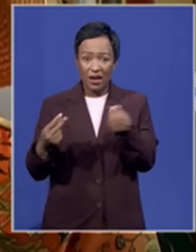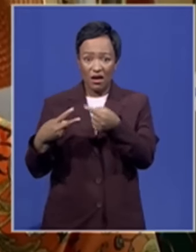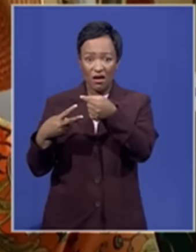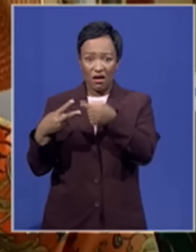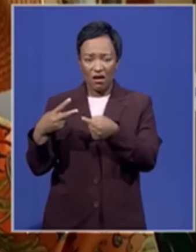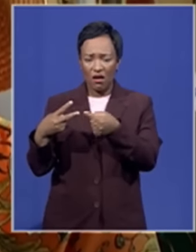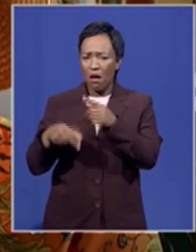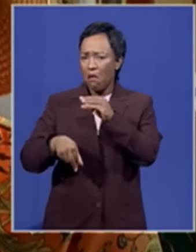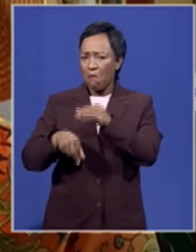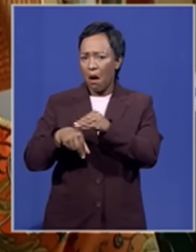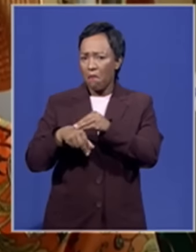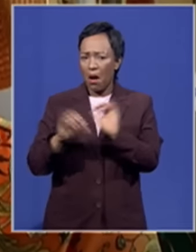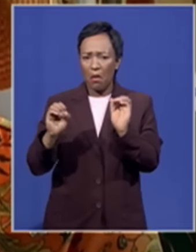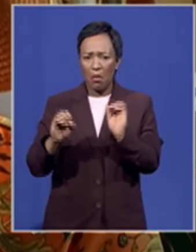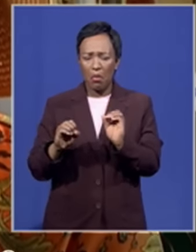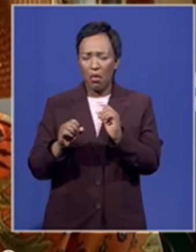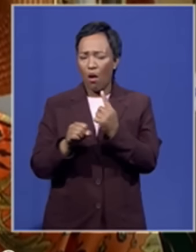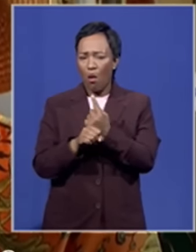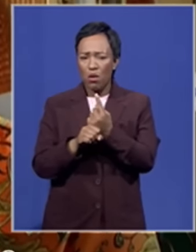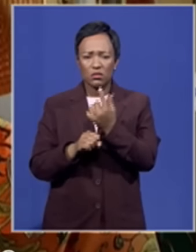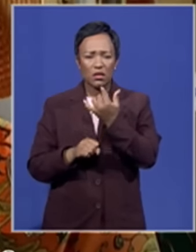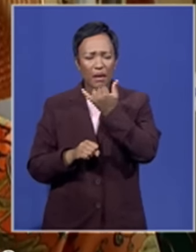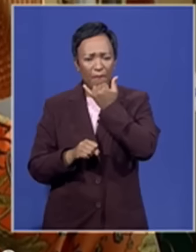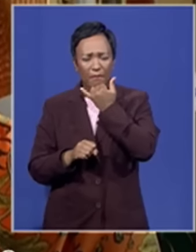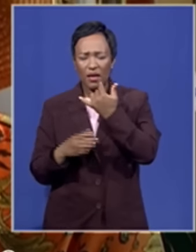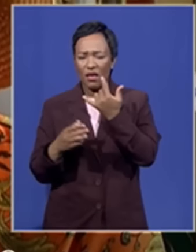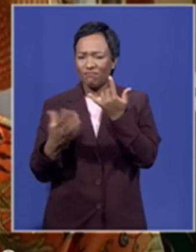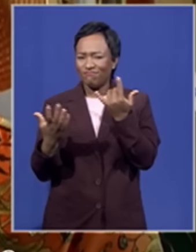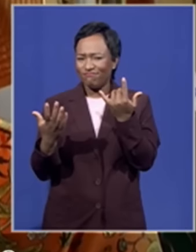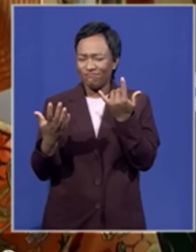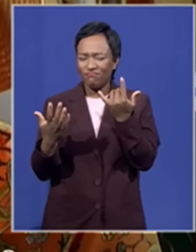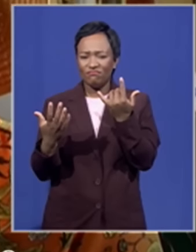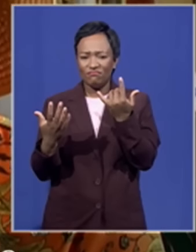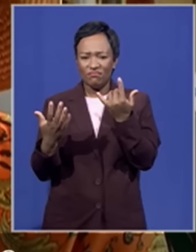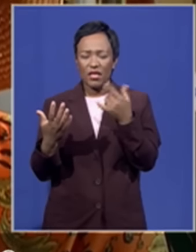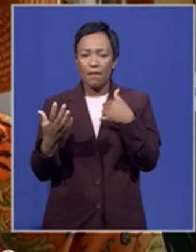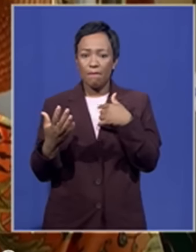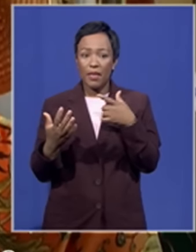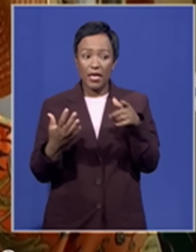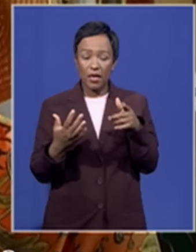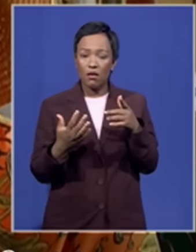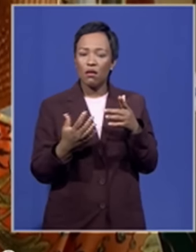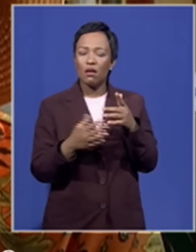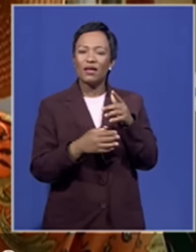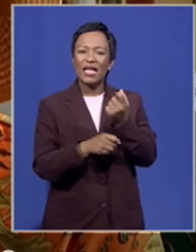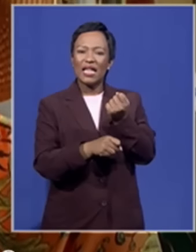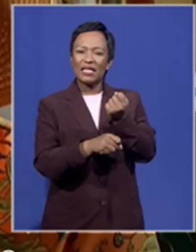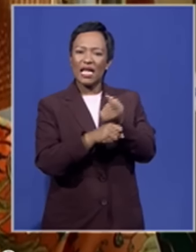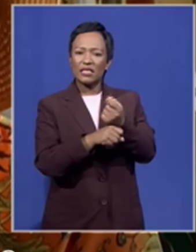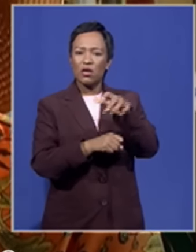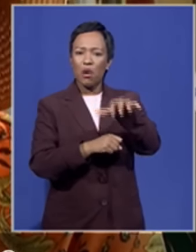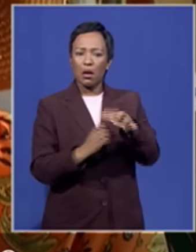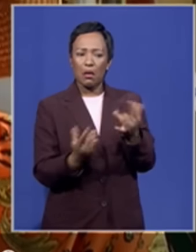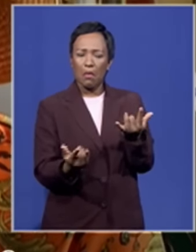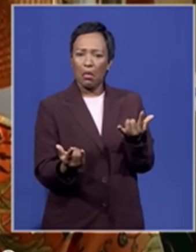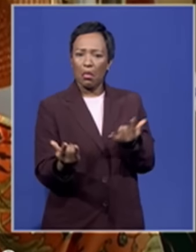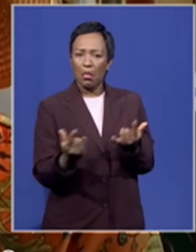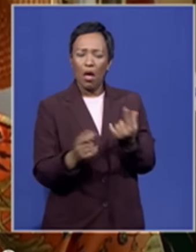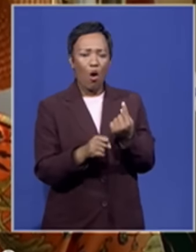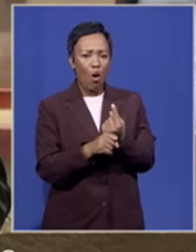go tshweng ke bana ba lethabo ba fophela ba thabile ke rekisha mo renkeng ya Groblersdal every day ga ba tsamaye ba feta go